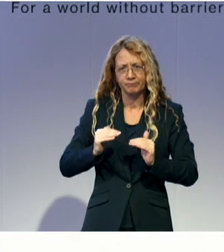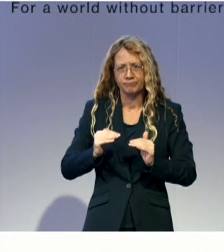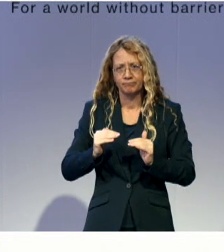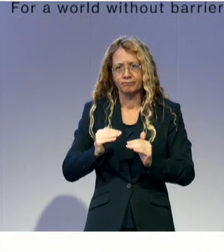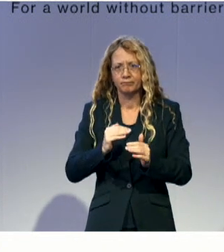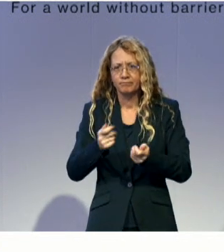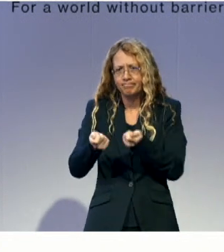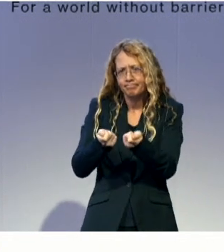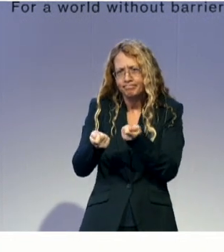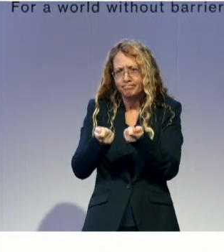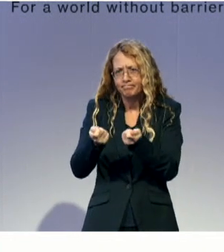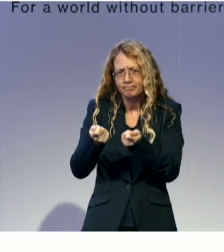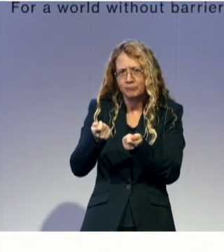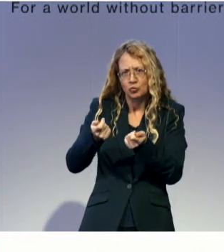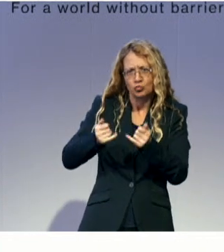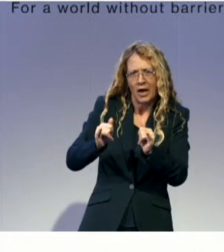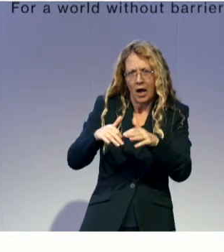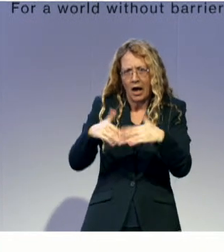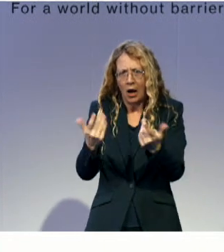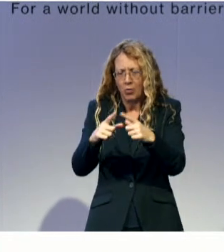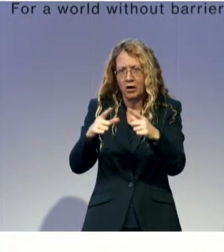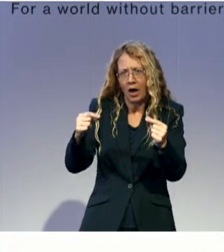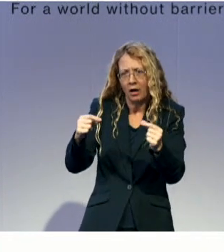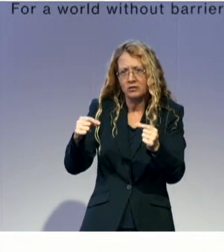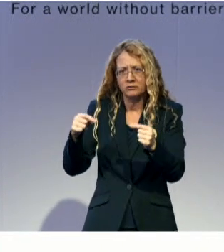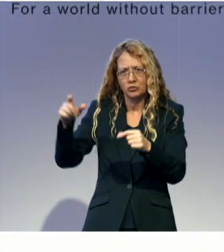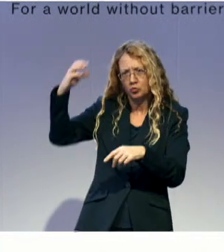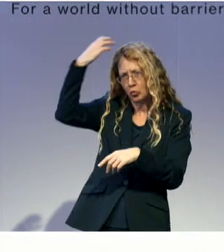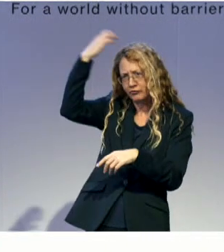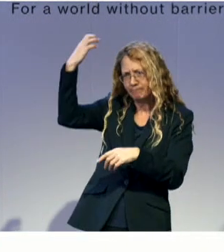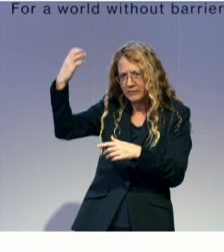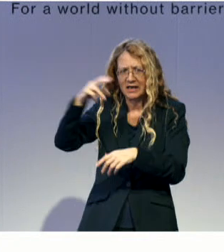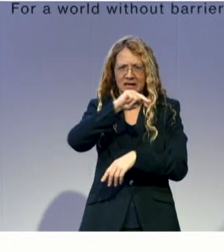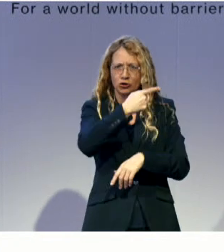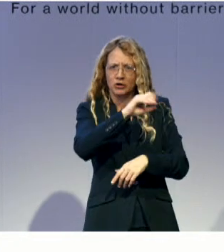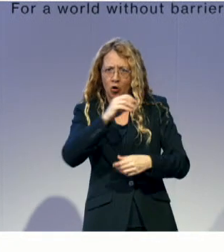government, NGOs, and other key services.